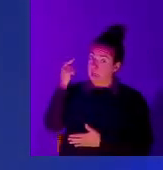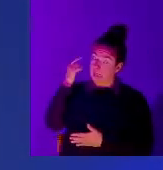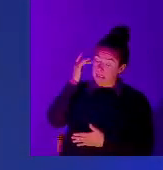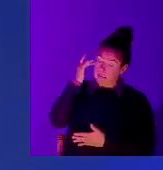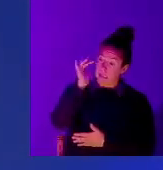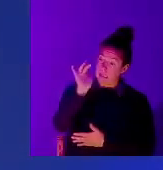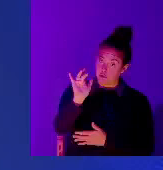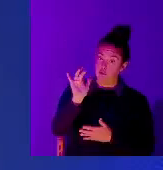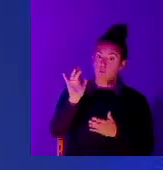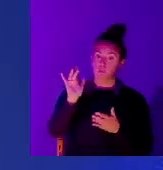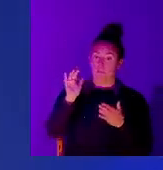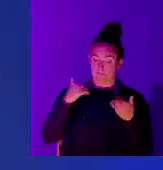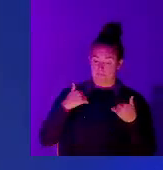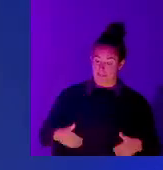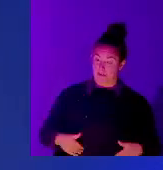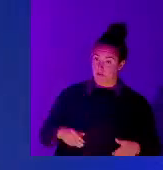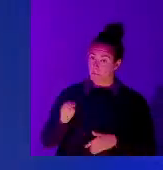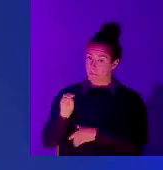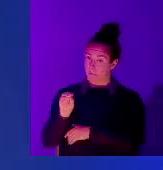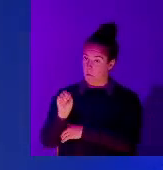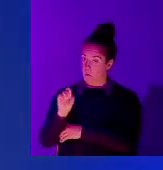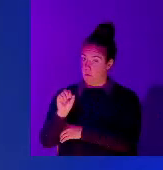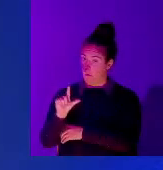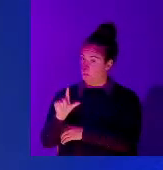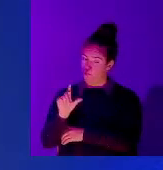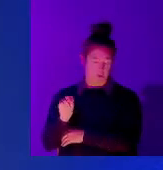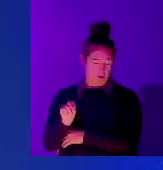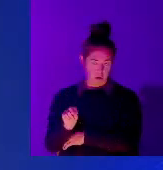but we can be in Christ.